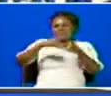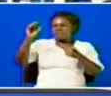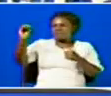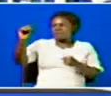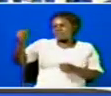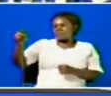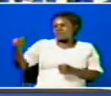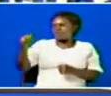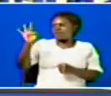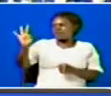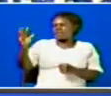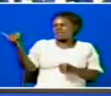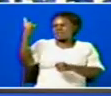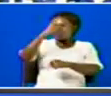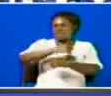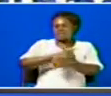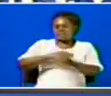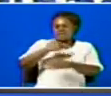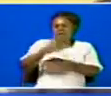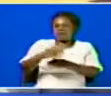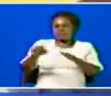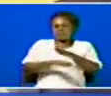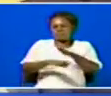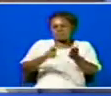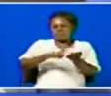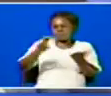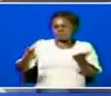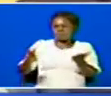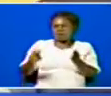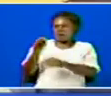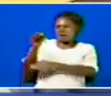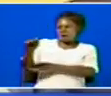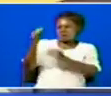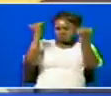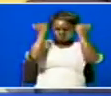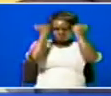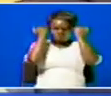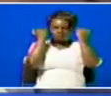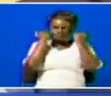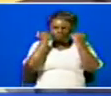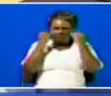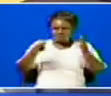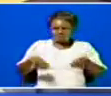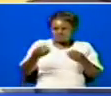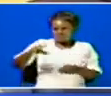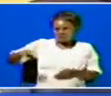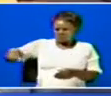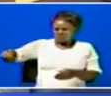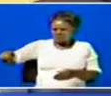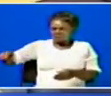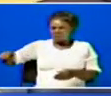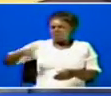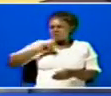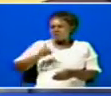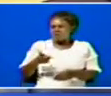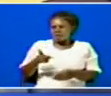shillings 3 days after Igathe tendered his resignation. We are trying to persuade the court to give the county a moratorium of at